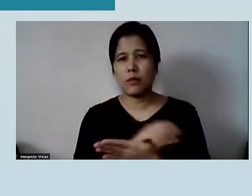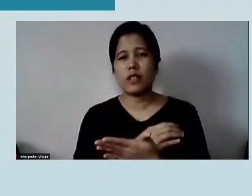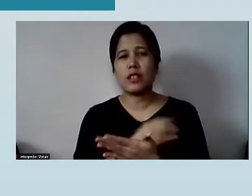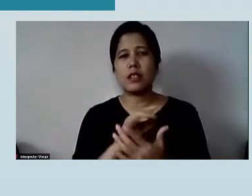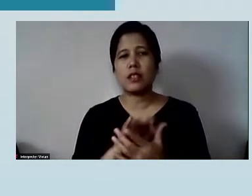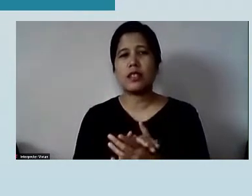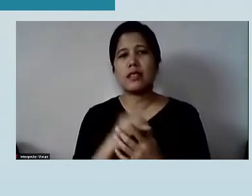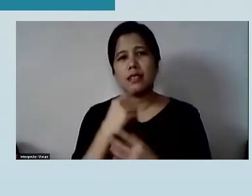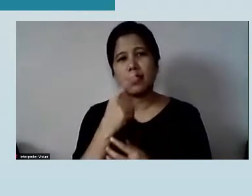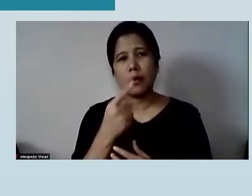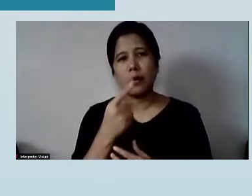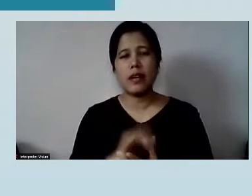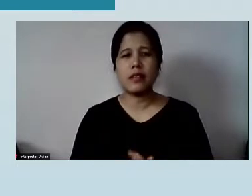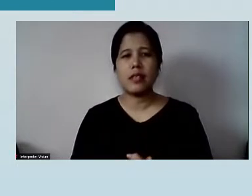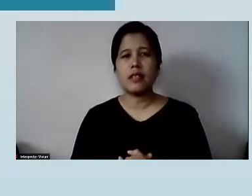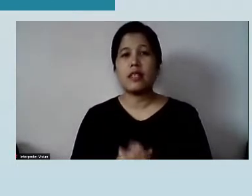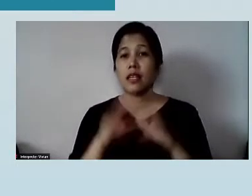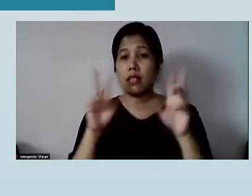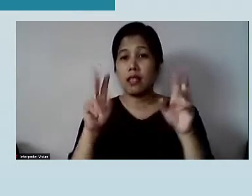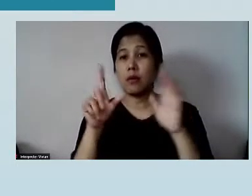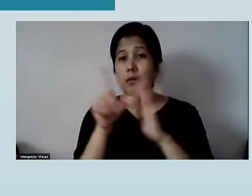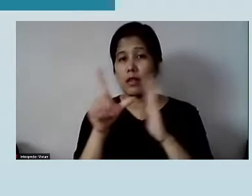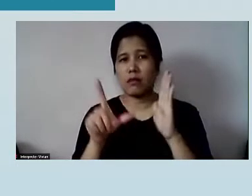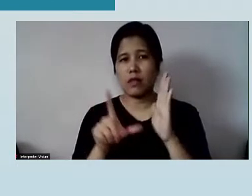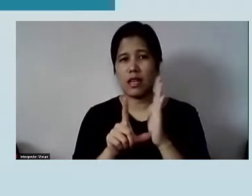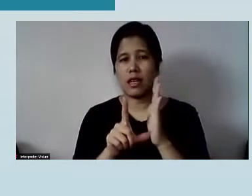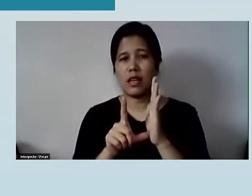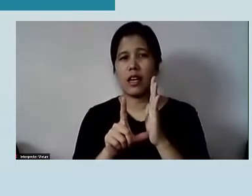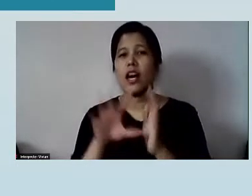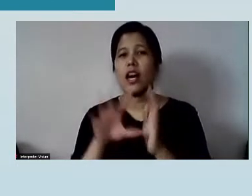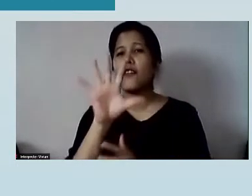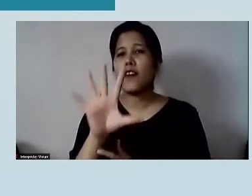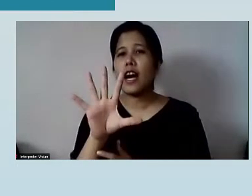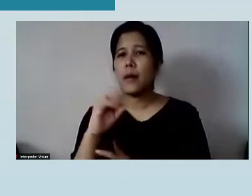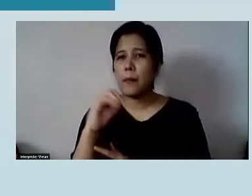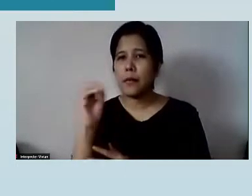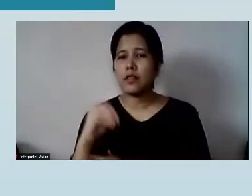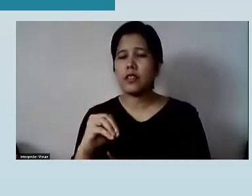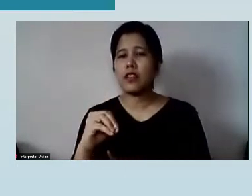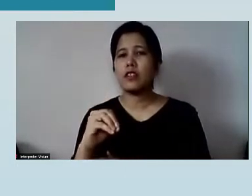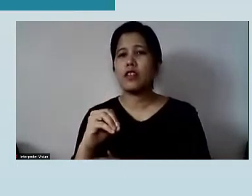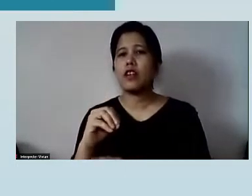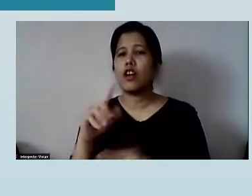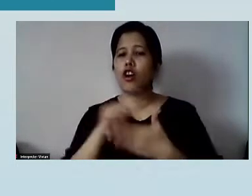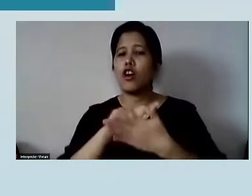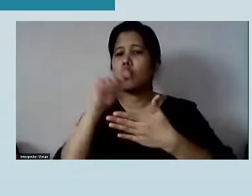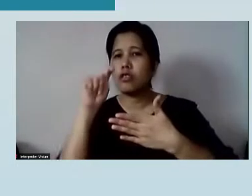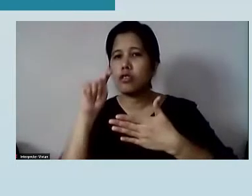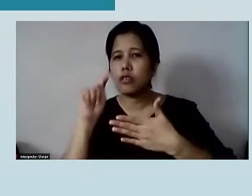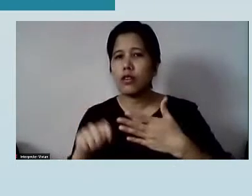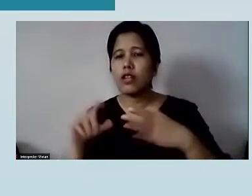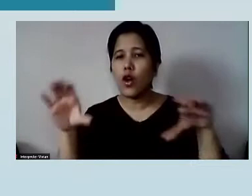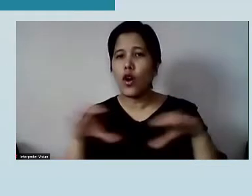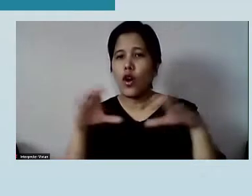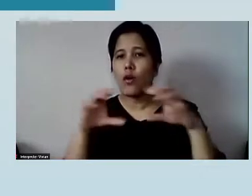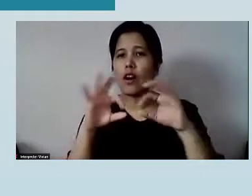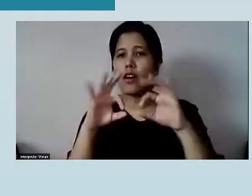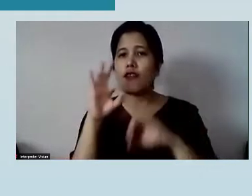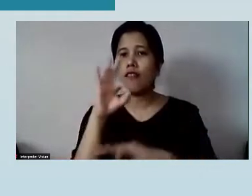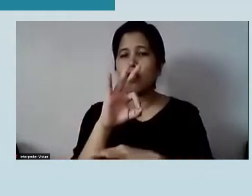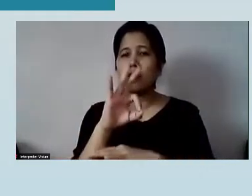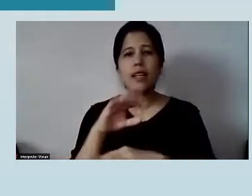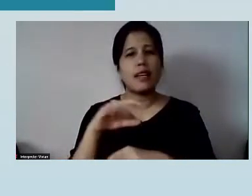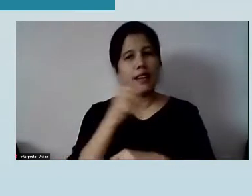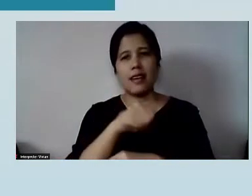po dito ng batas, 5% ng total workforce ng government or any private